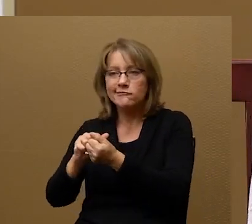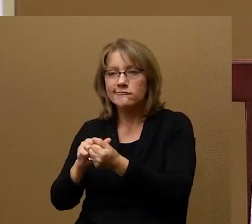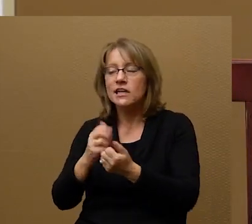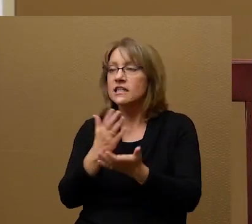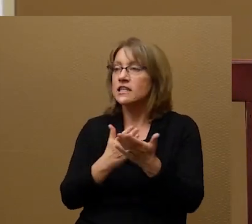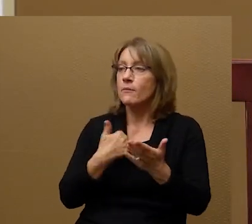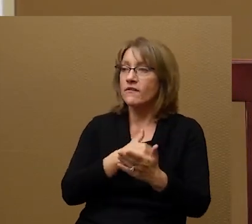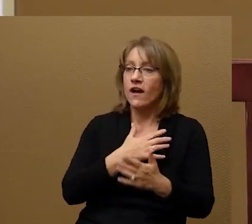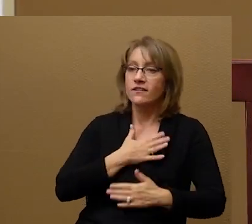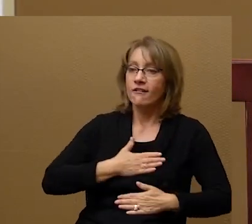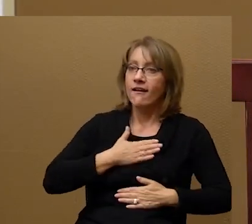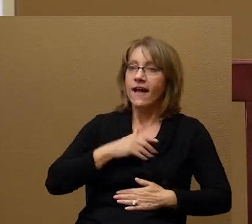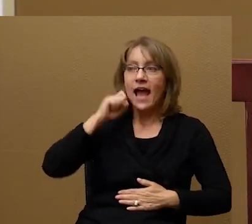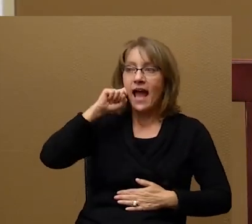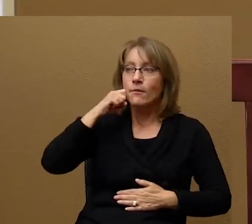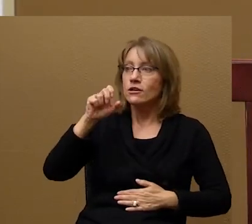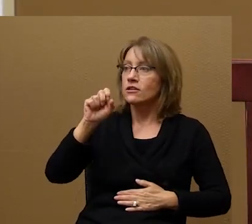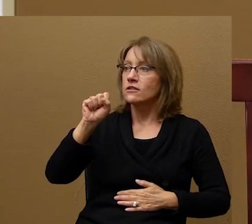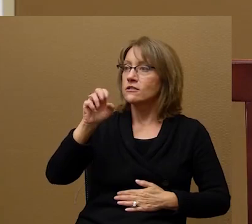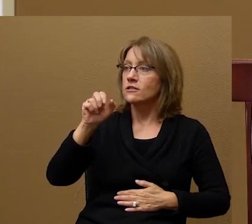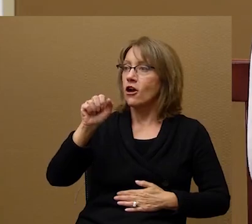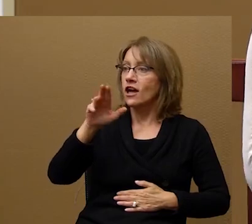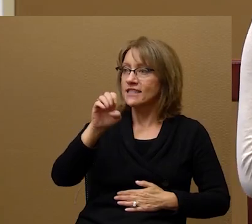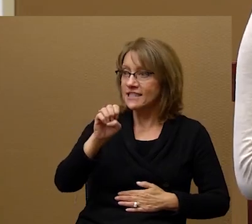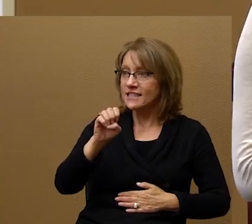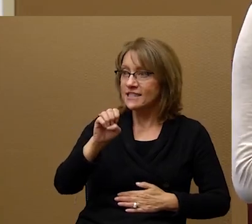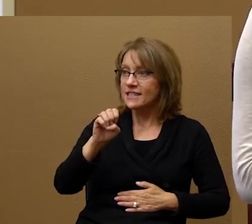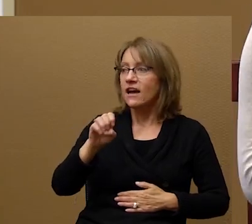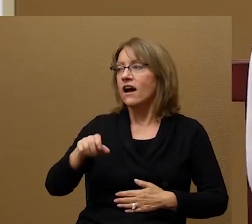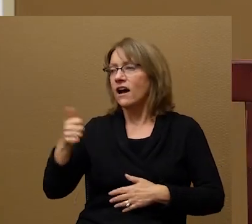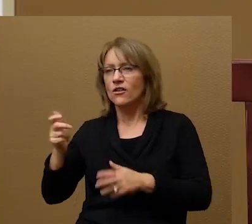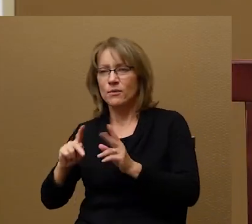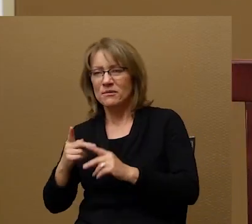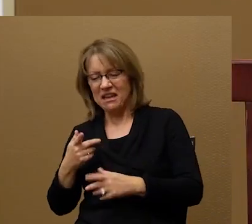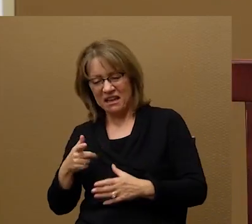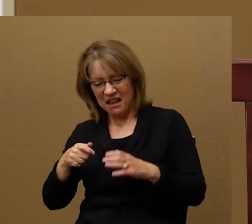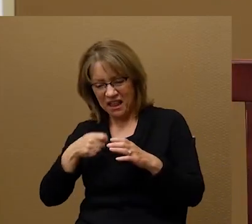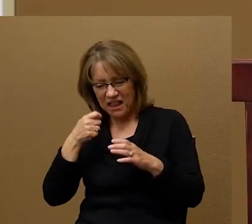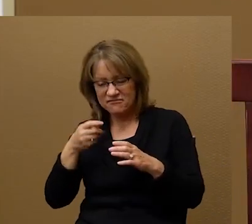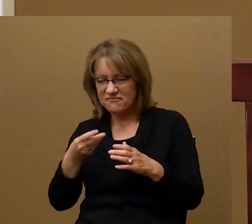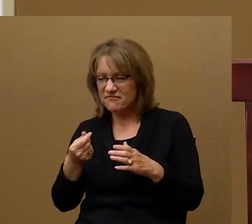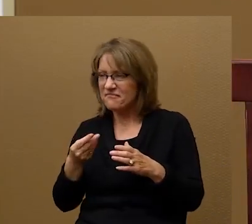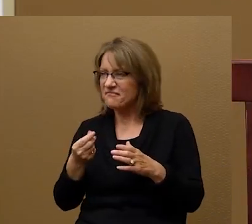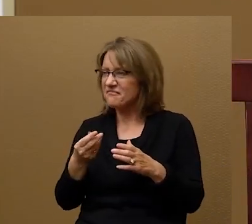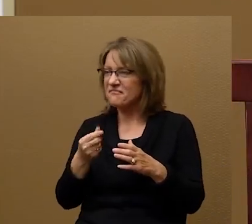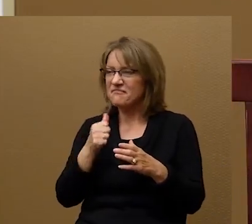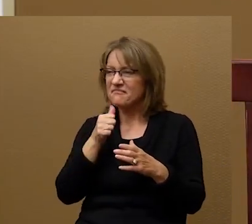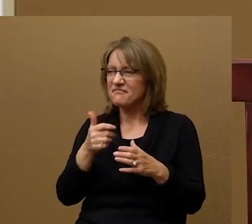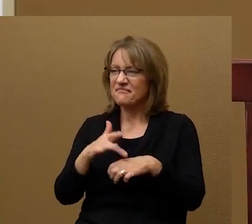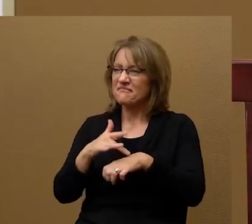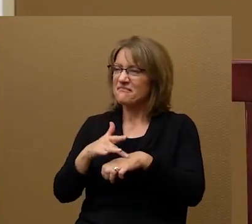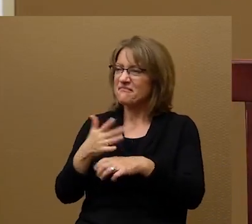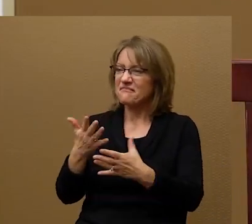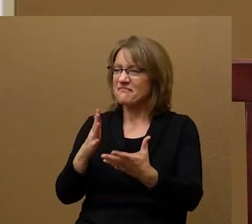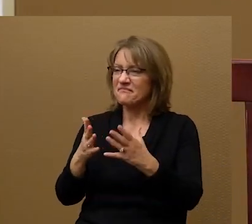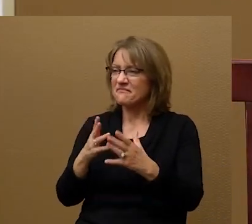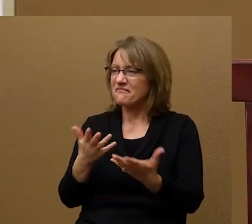us think is not, the texture is just not good.